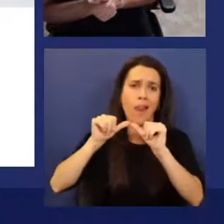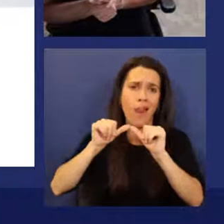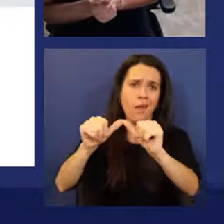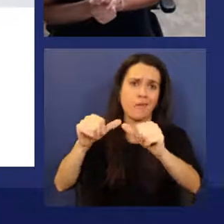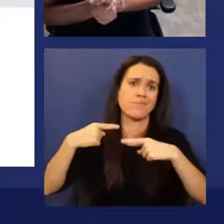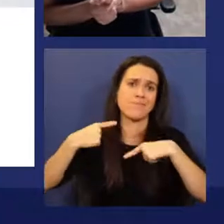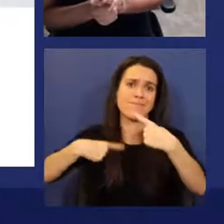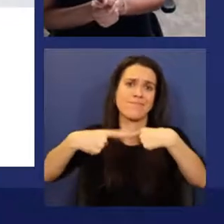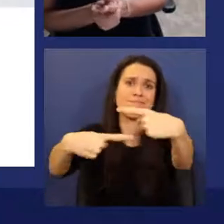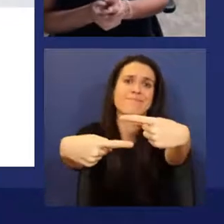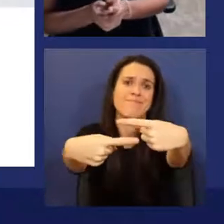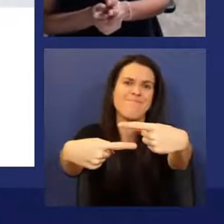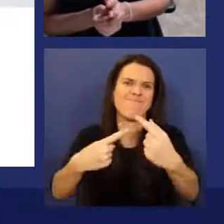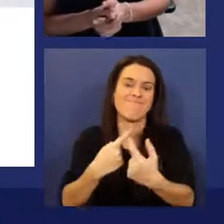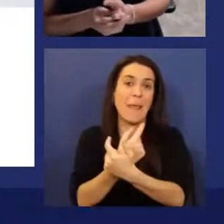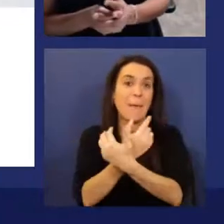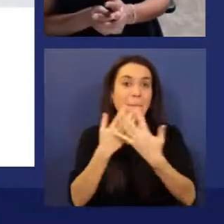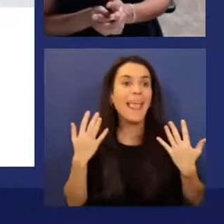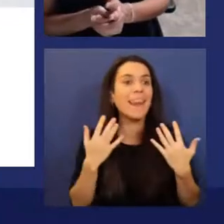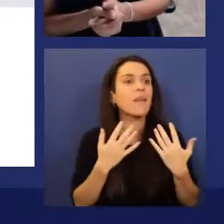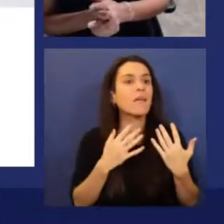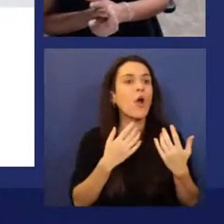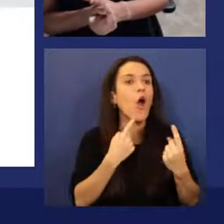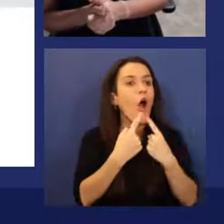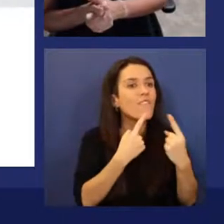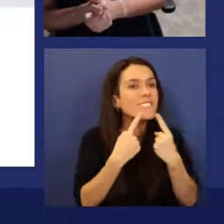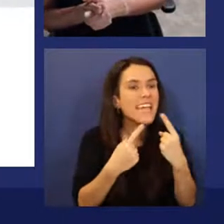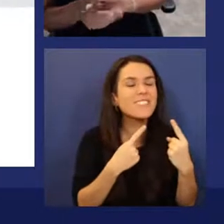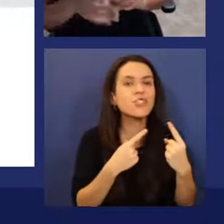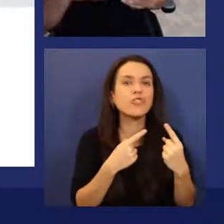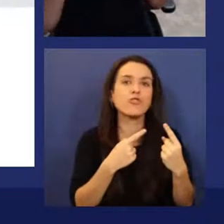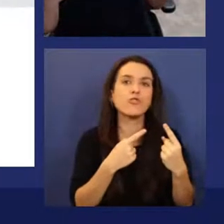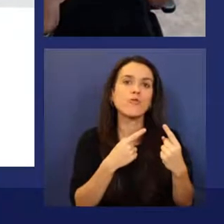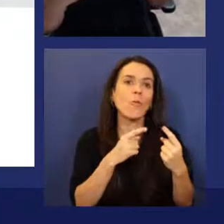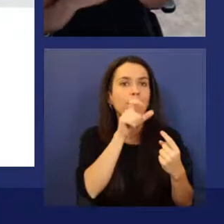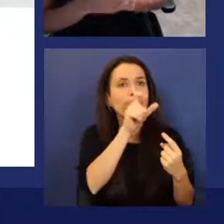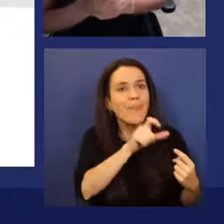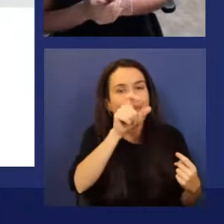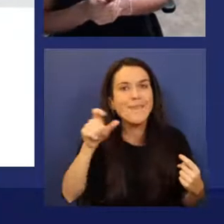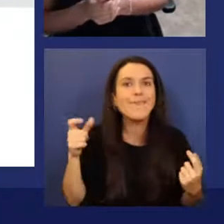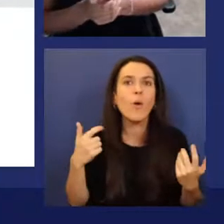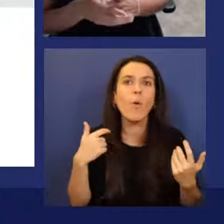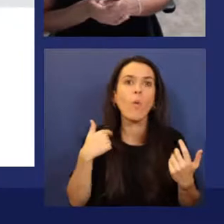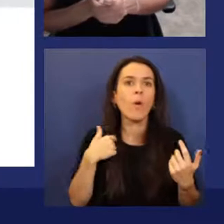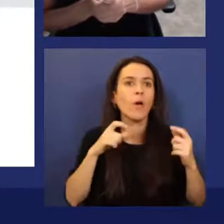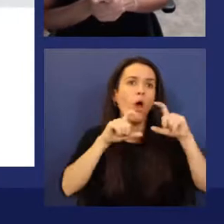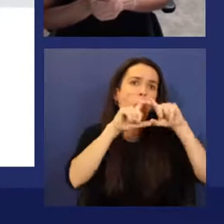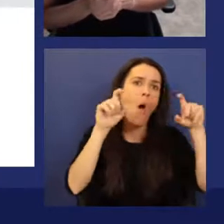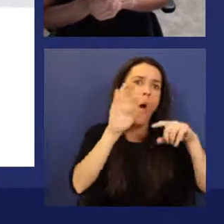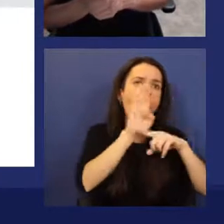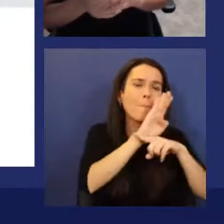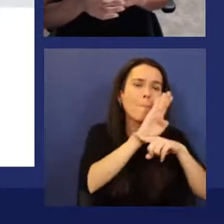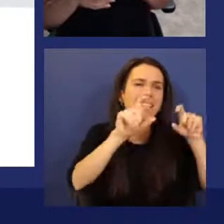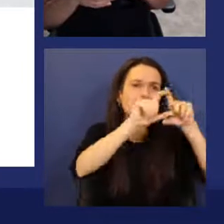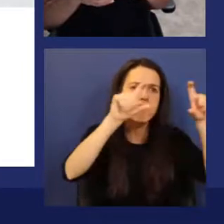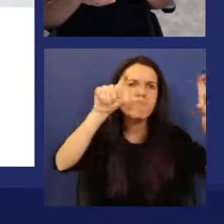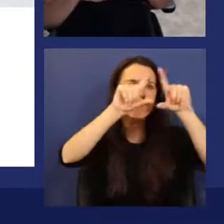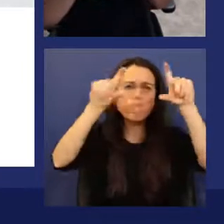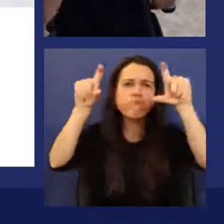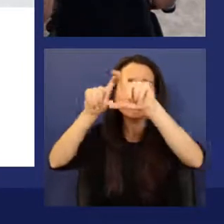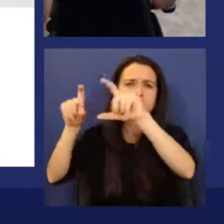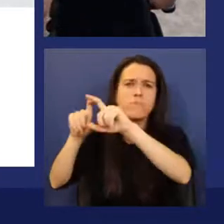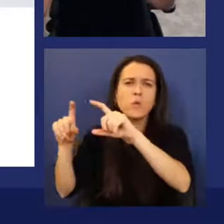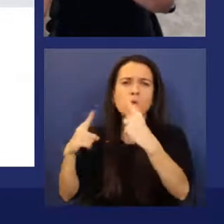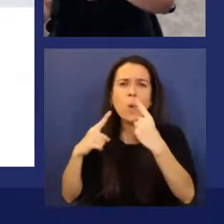of customer conversations, when I go in, most companies, and we start talking about some of these technologies and